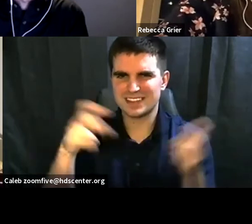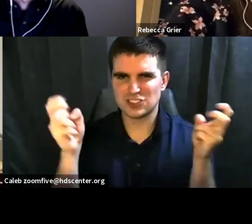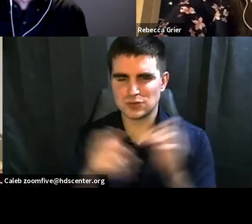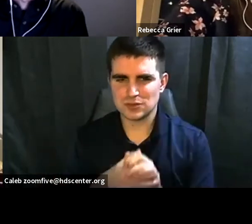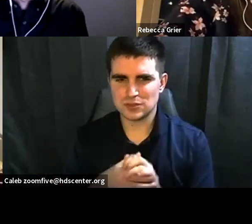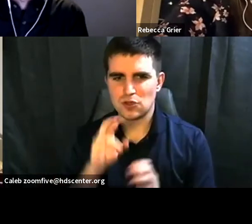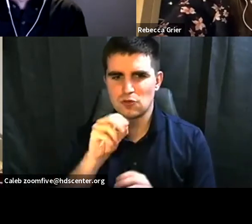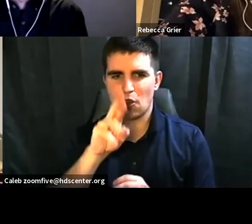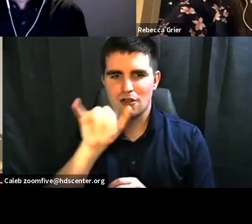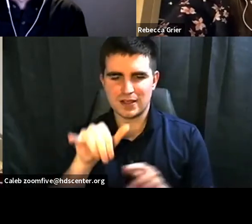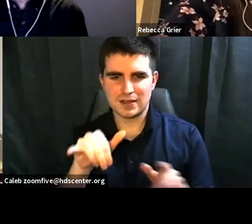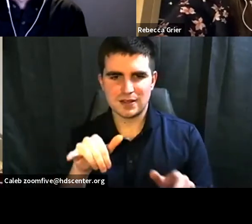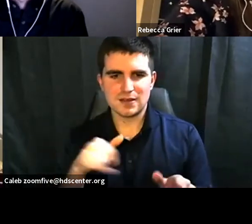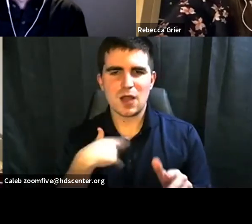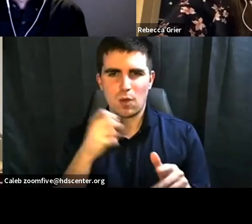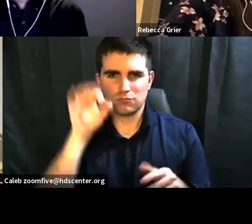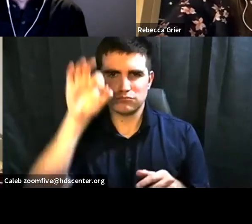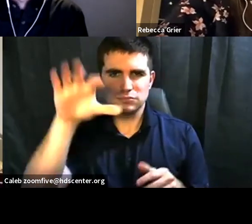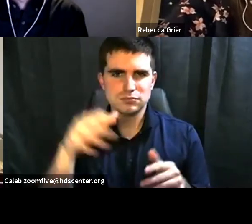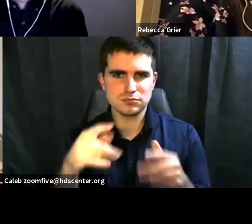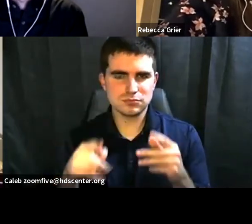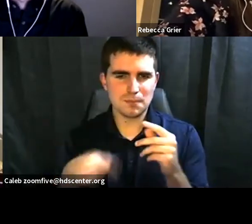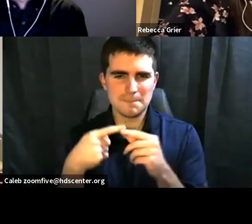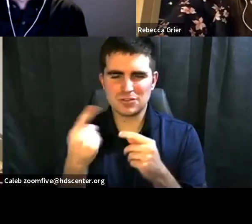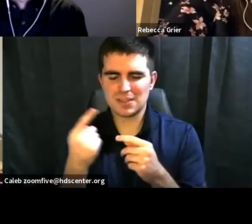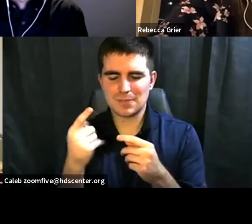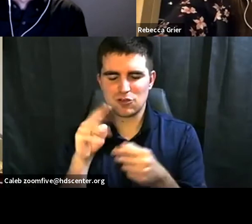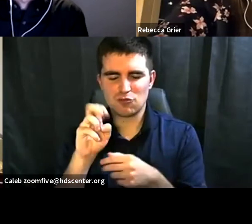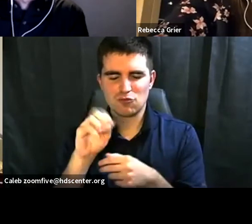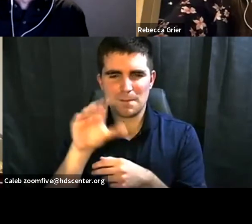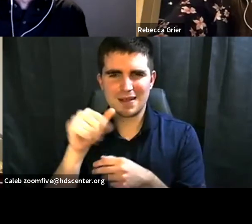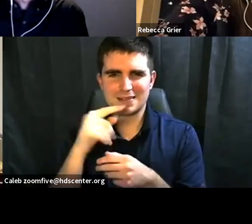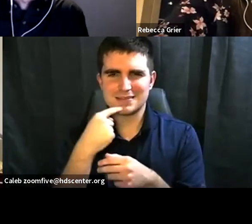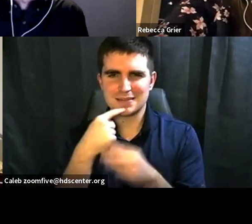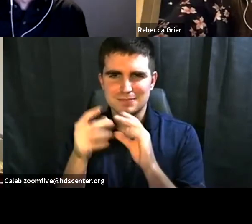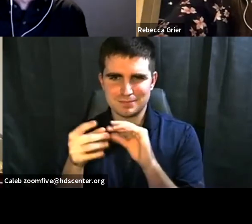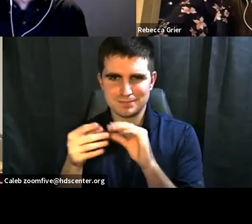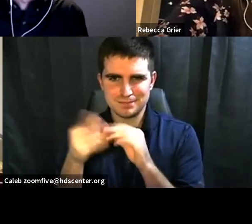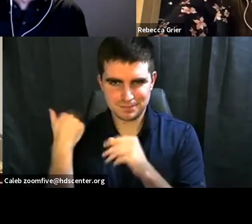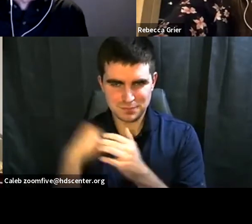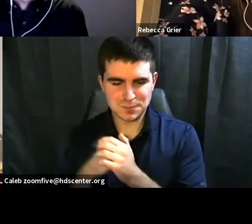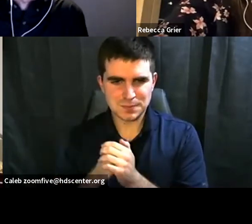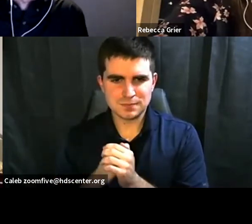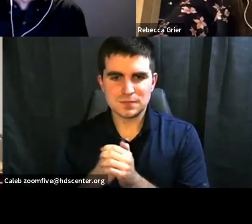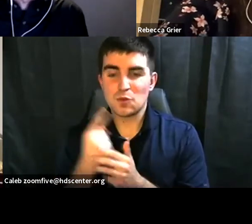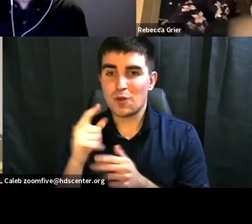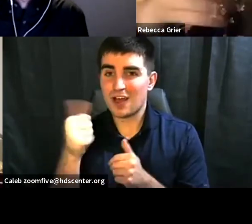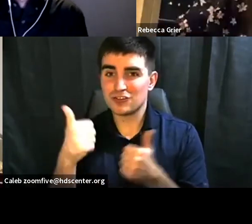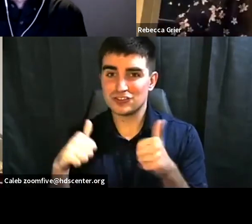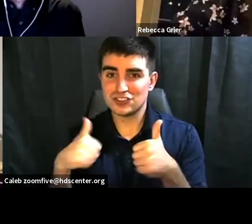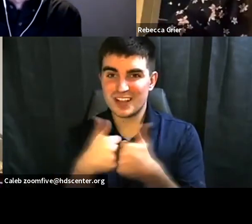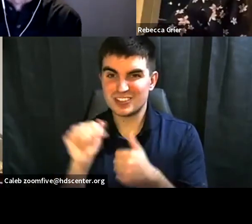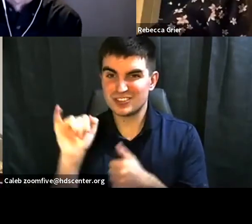Well, I wanted to chime in on something that Rebecca said earlier. One of the other challenges is going to be that insurance companies